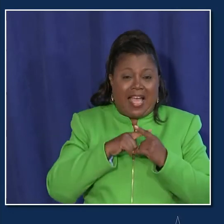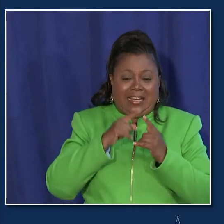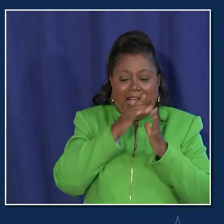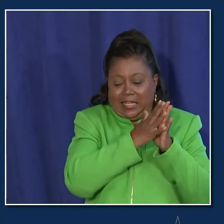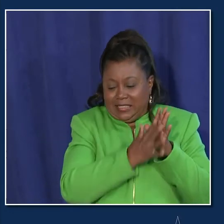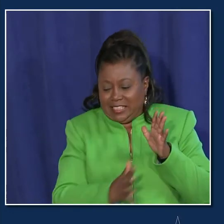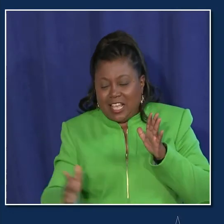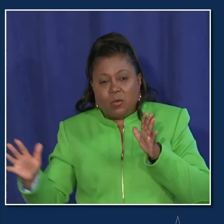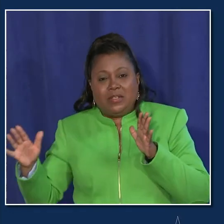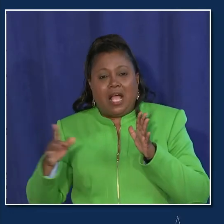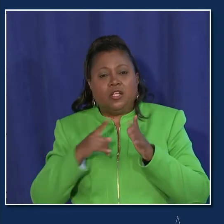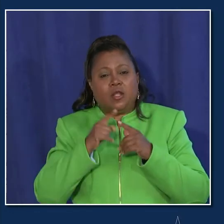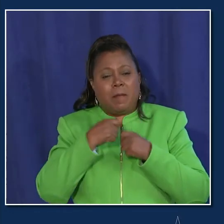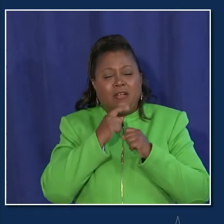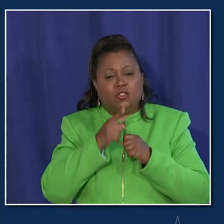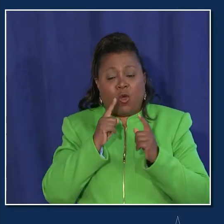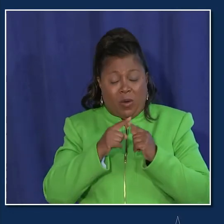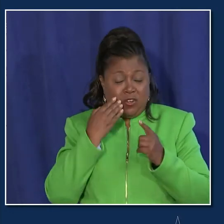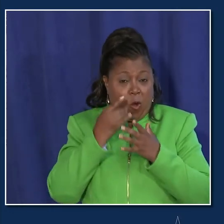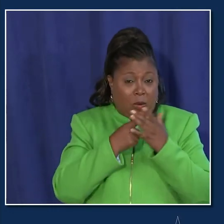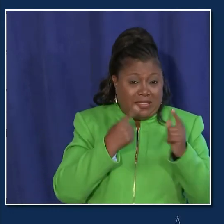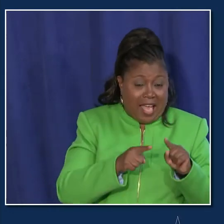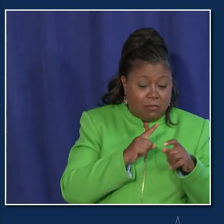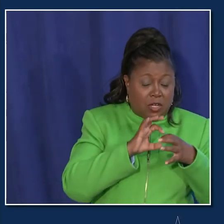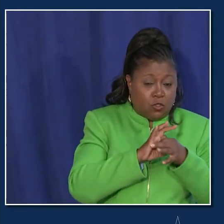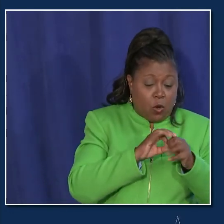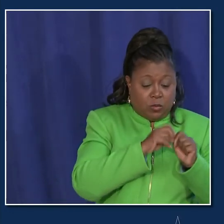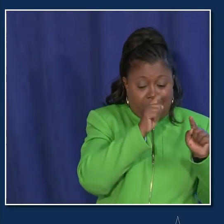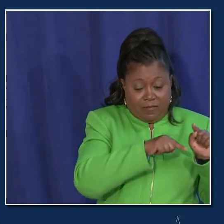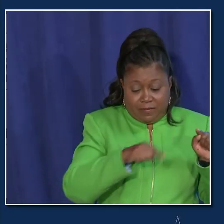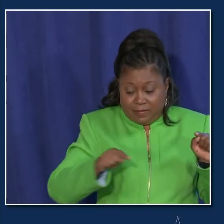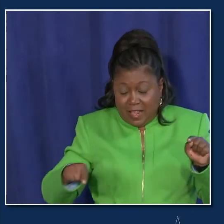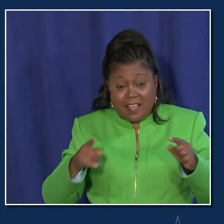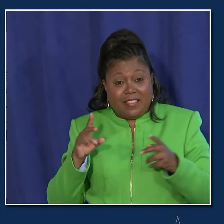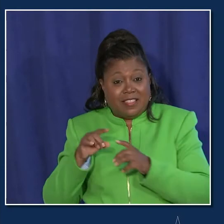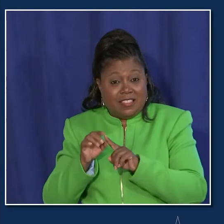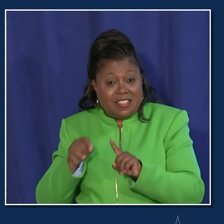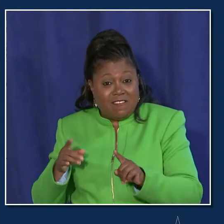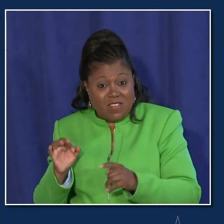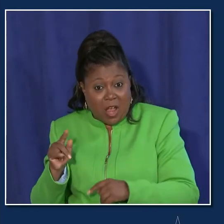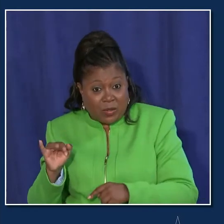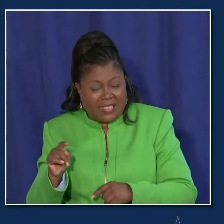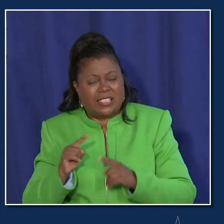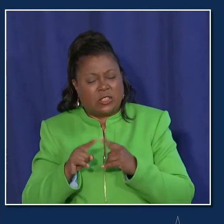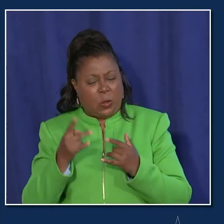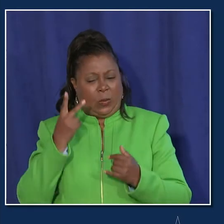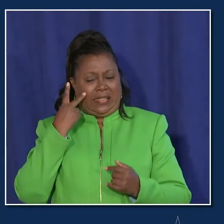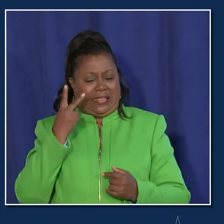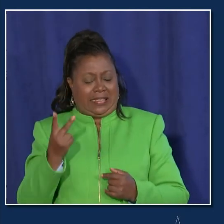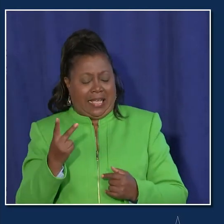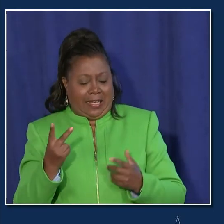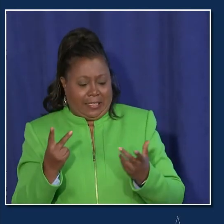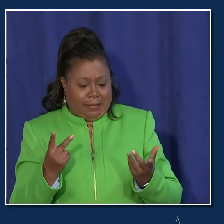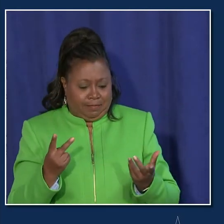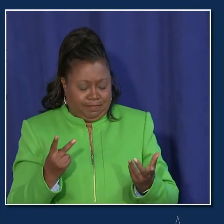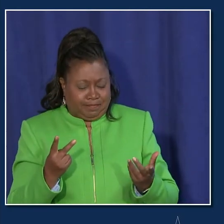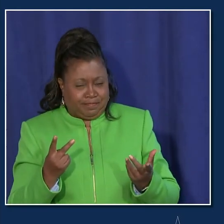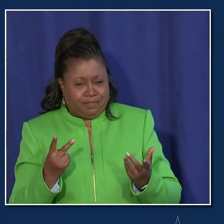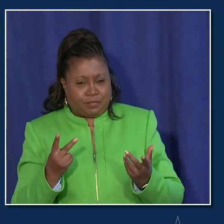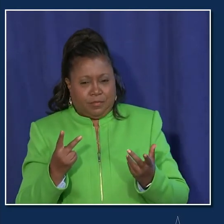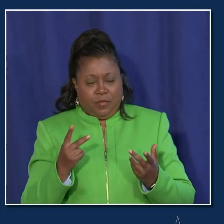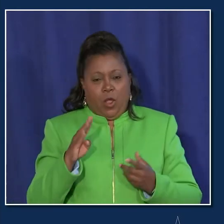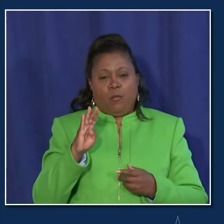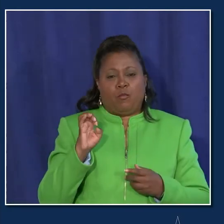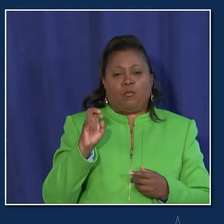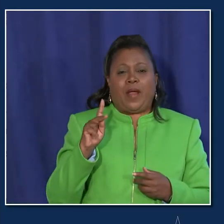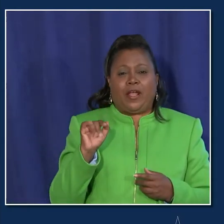perspective to really make sure we know what's happening in terms of the variants here. So we are seeing breakthrough cases,